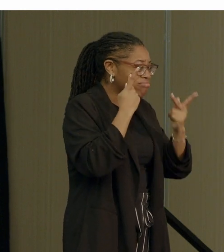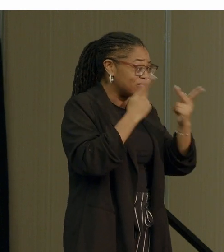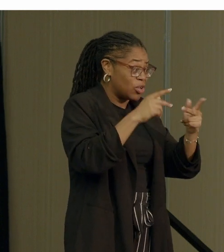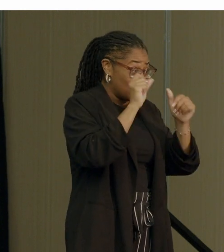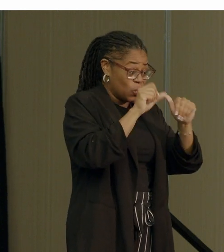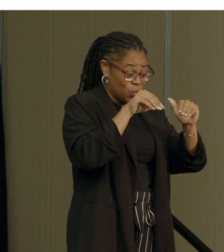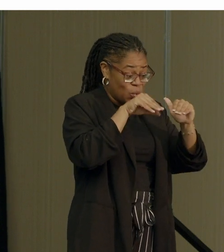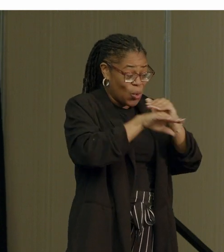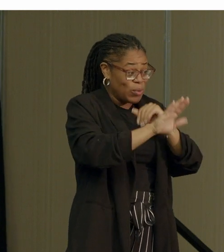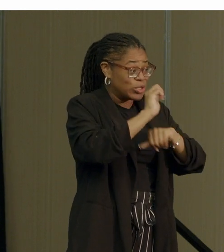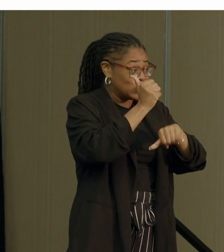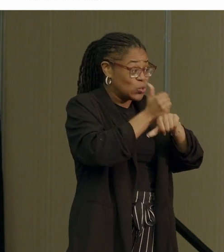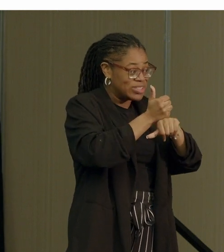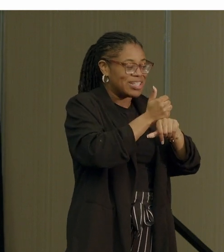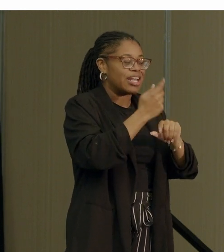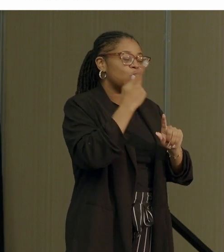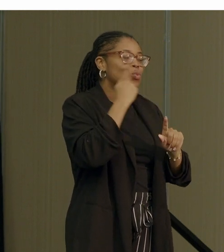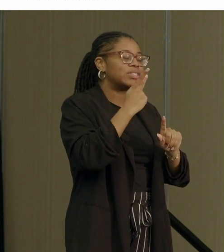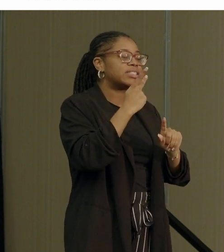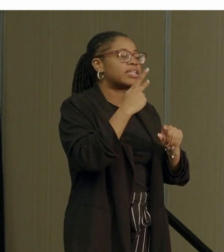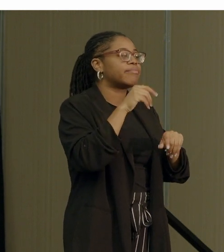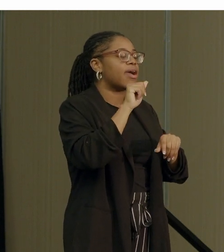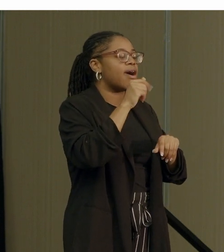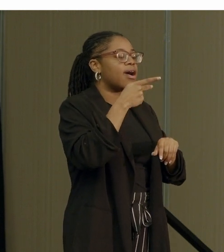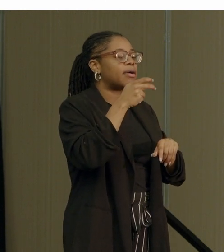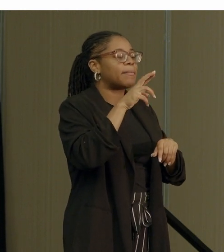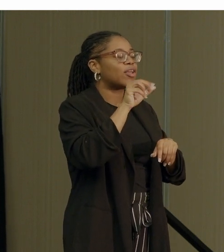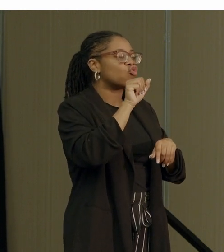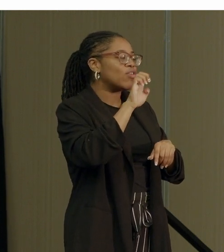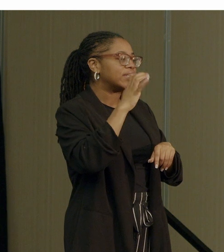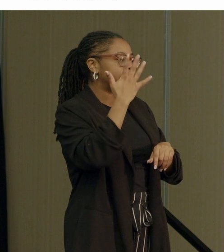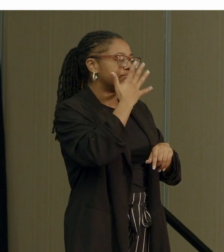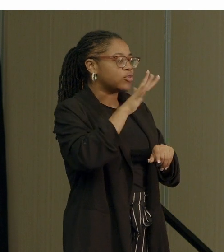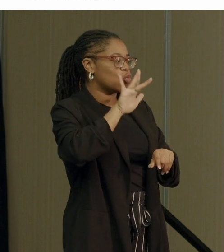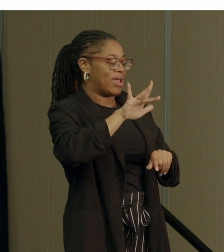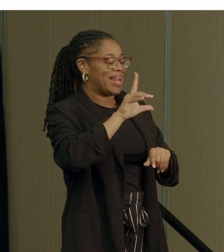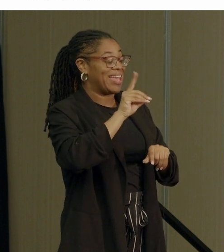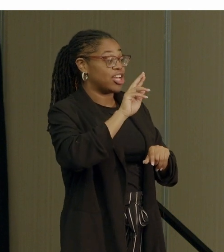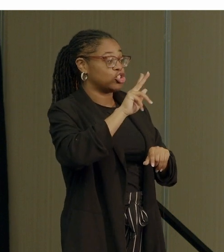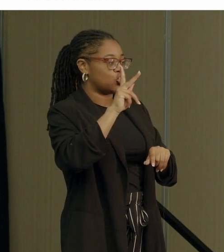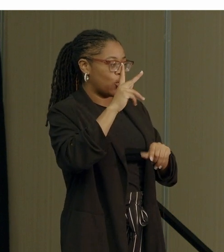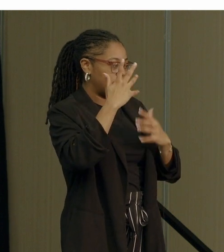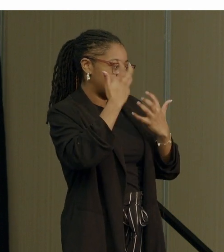can go into Settings, Appearance, and turn on dark mode as your preference for Google Drive.